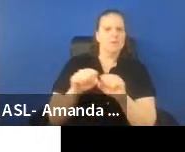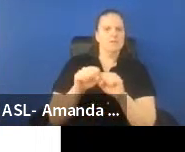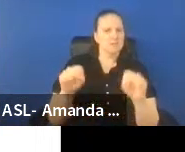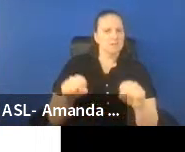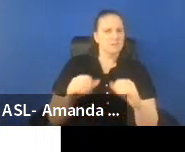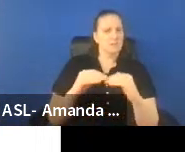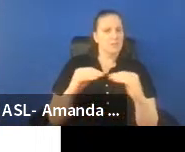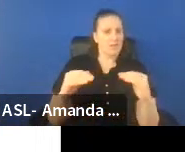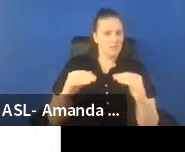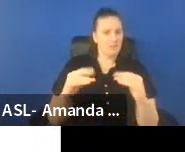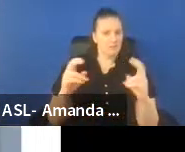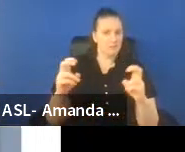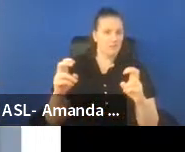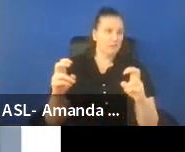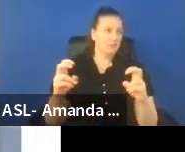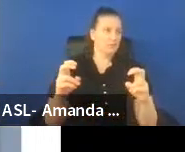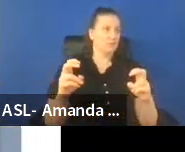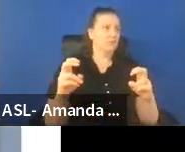level issue.